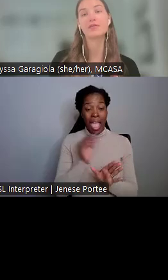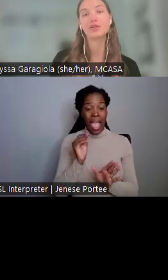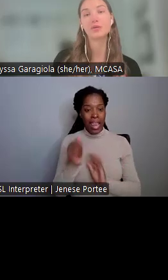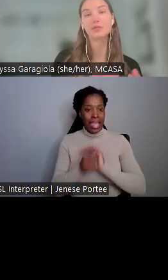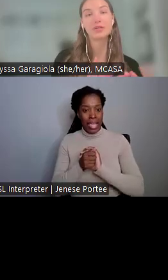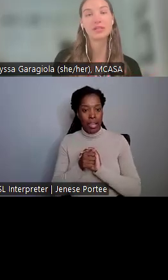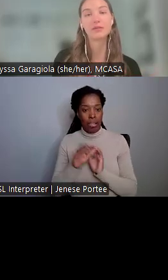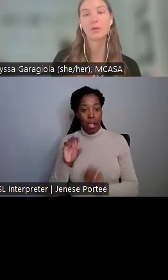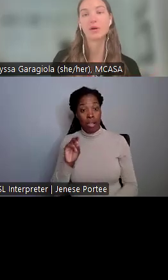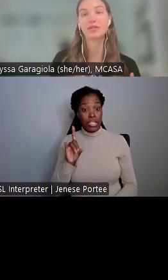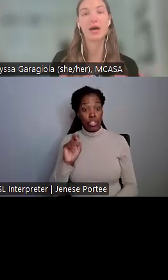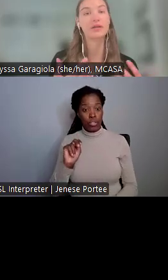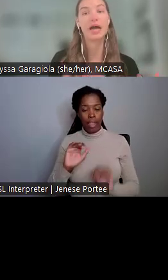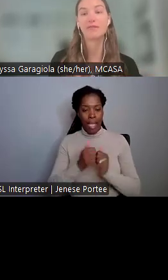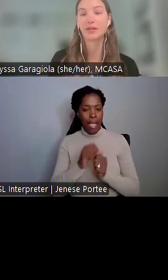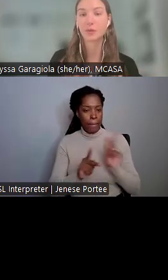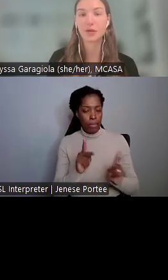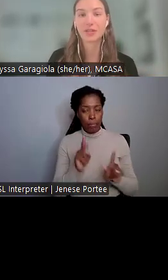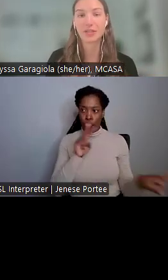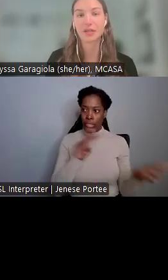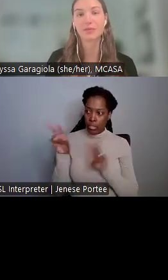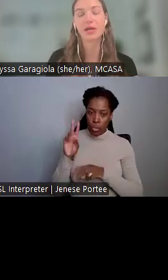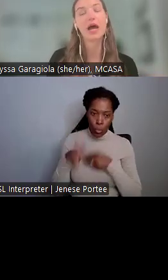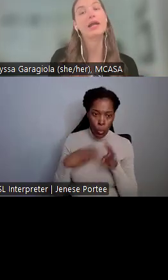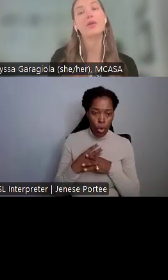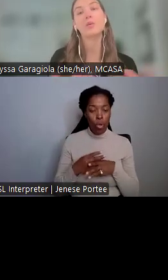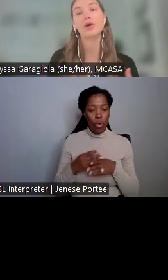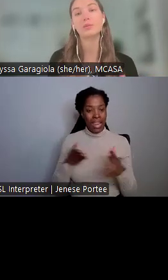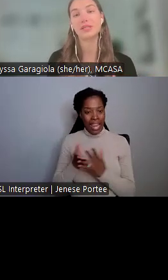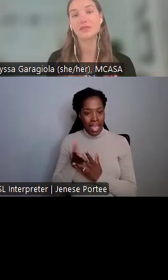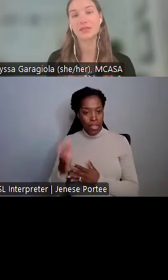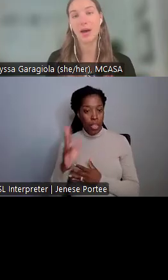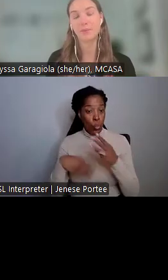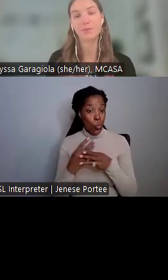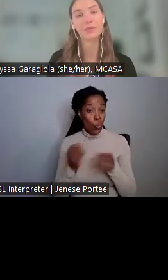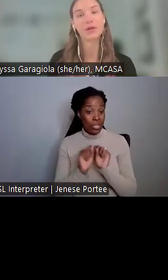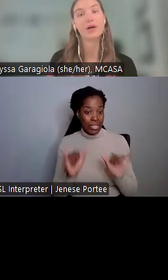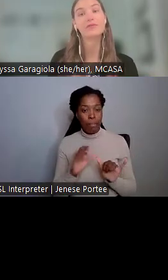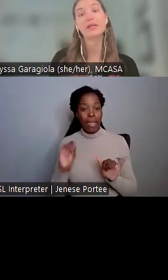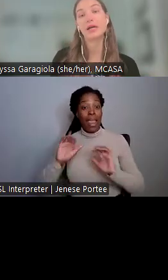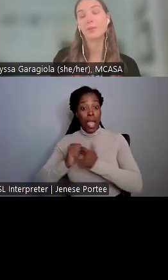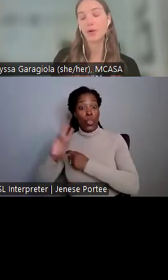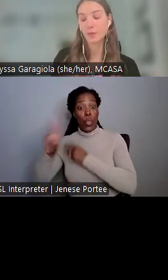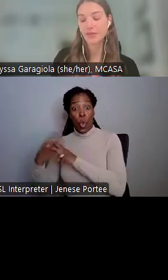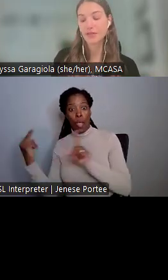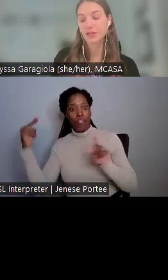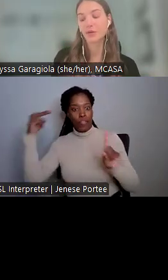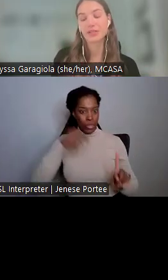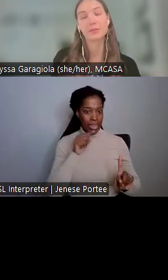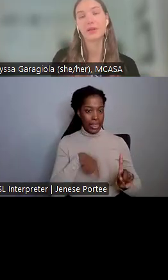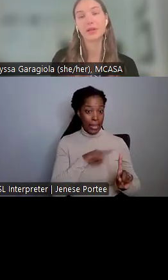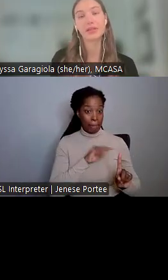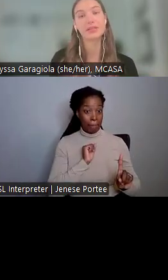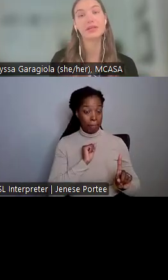how individuals perceive the world, how they navigate the world systems, and how the world perceives them. For example, with